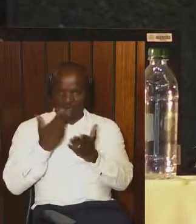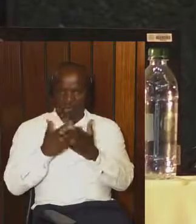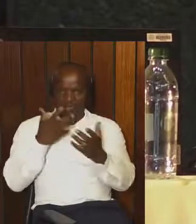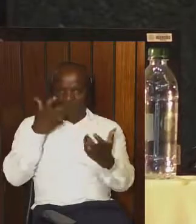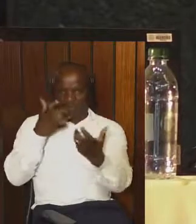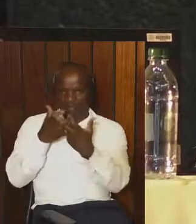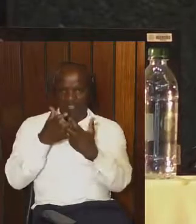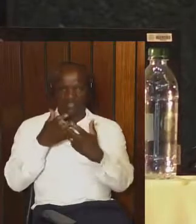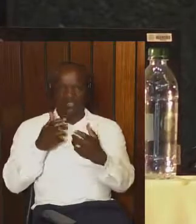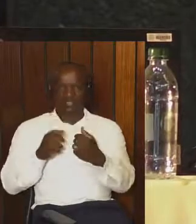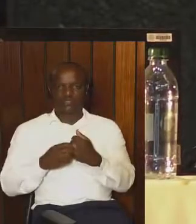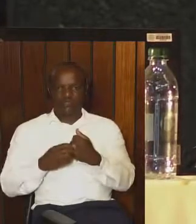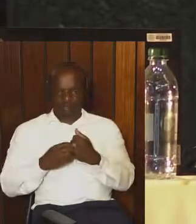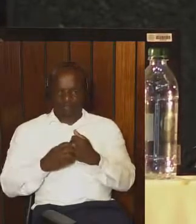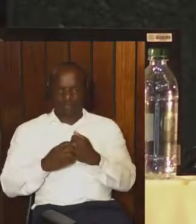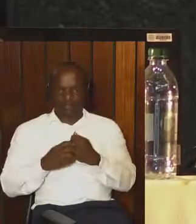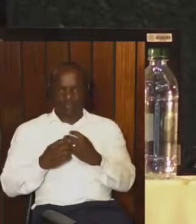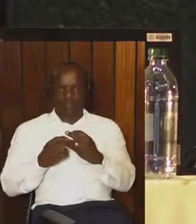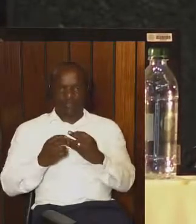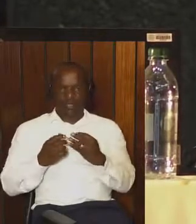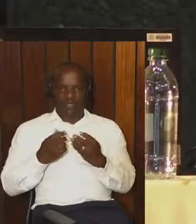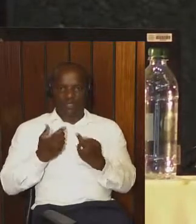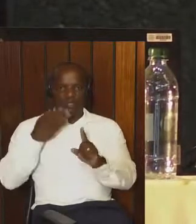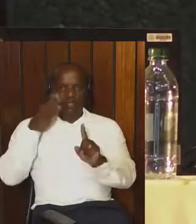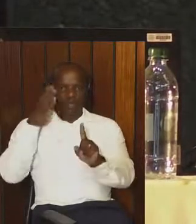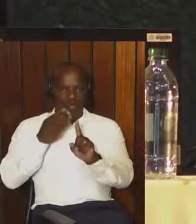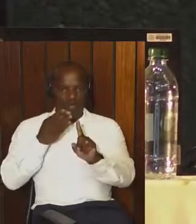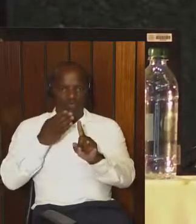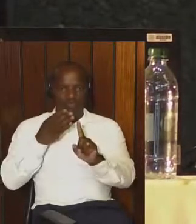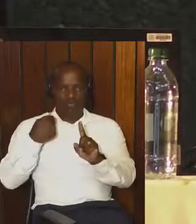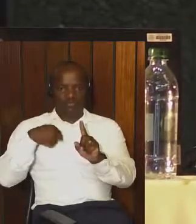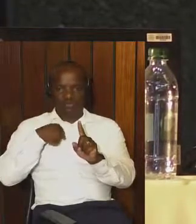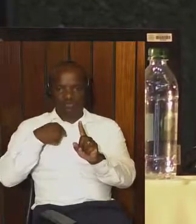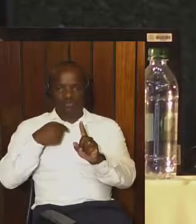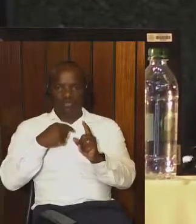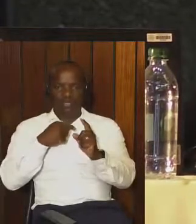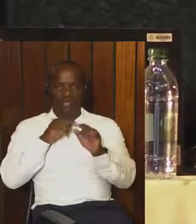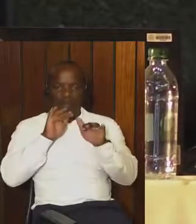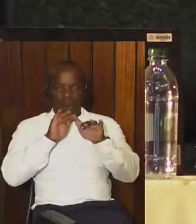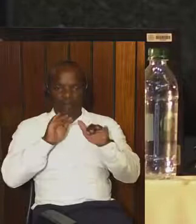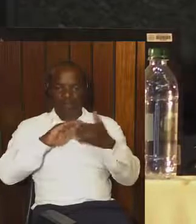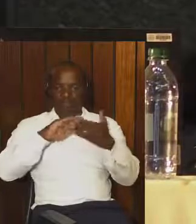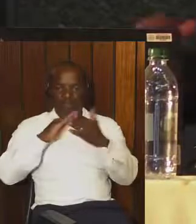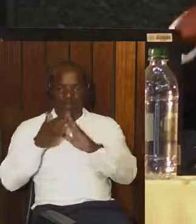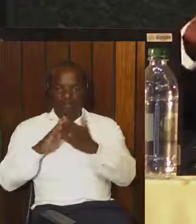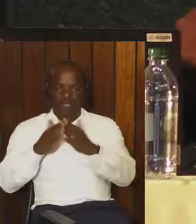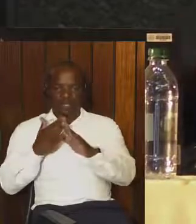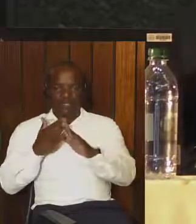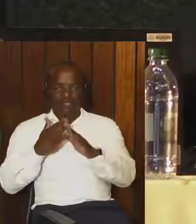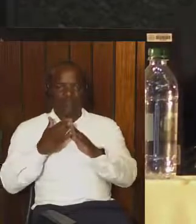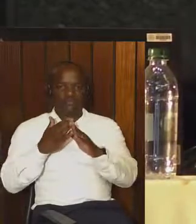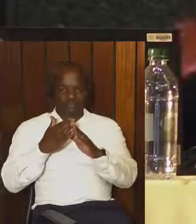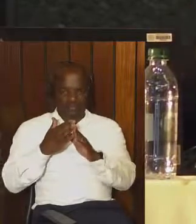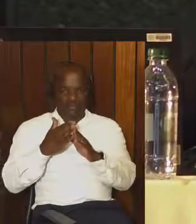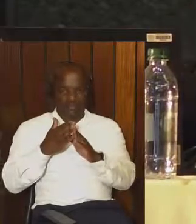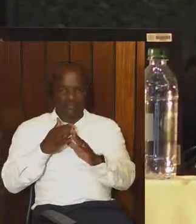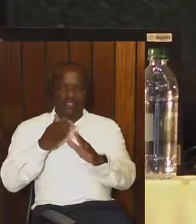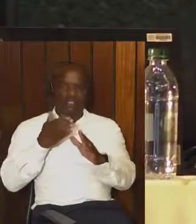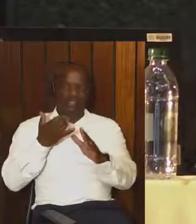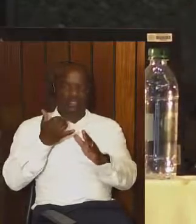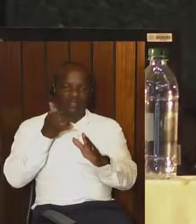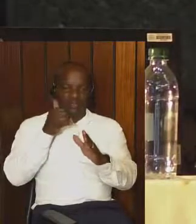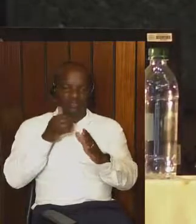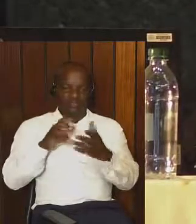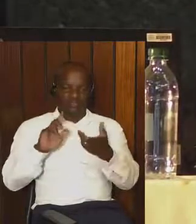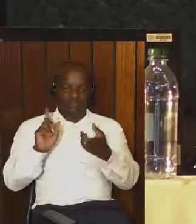Rasinya Rahubachabat. My Kemisharna so Bajabato, my Kemisharna Gor Ditsila Lidicolo Lebato,